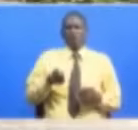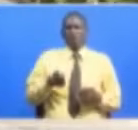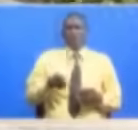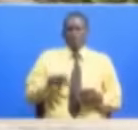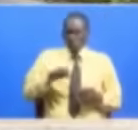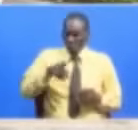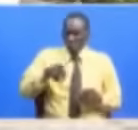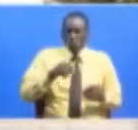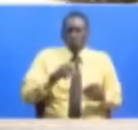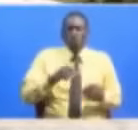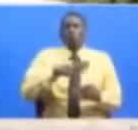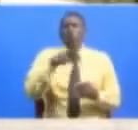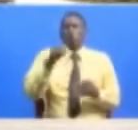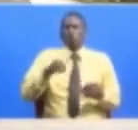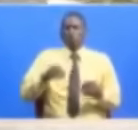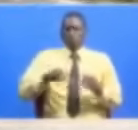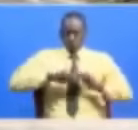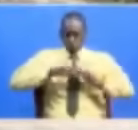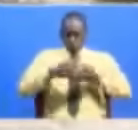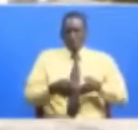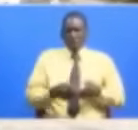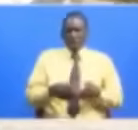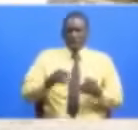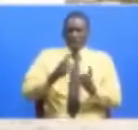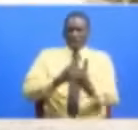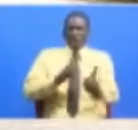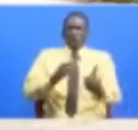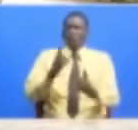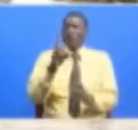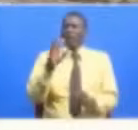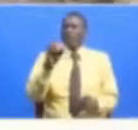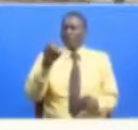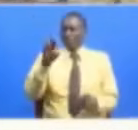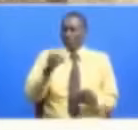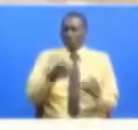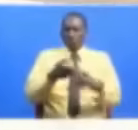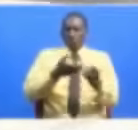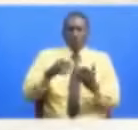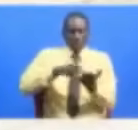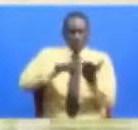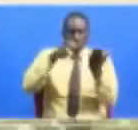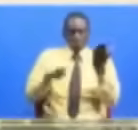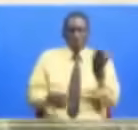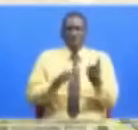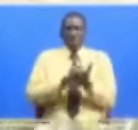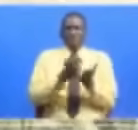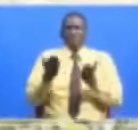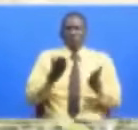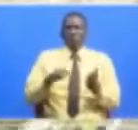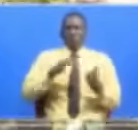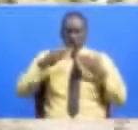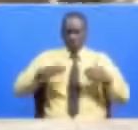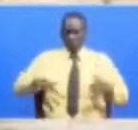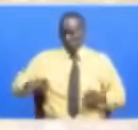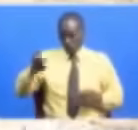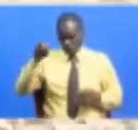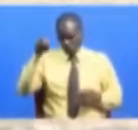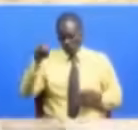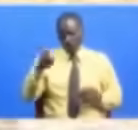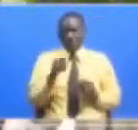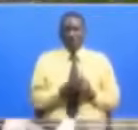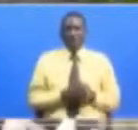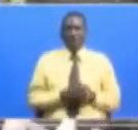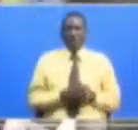have walked towards the maternity wing a distance of 100 meters from the spot he alighted, and that's where his body was